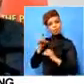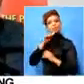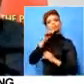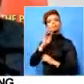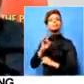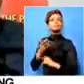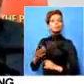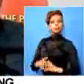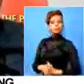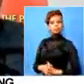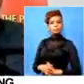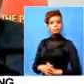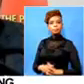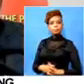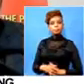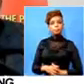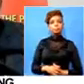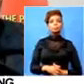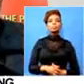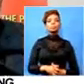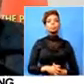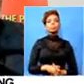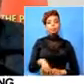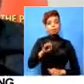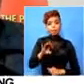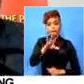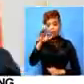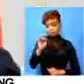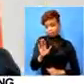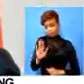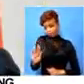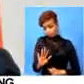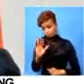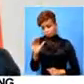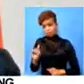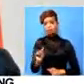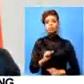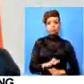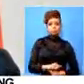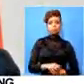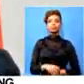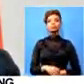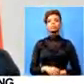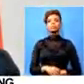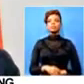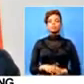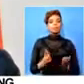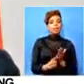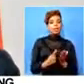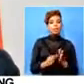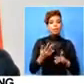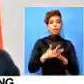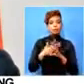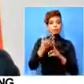On the African continent, since Ghana gained independence, one by one, the countries